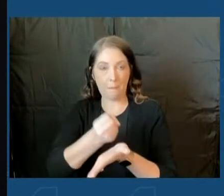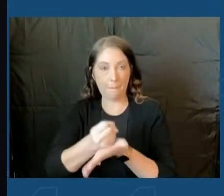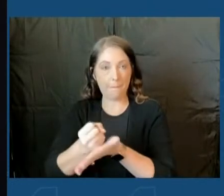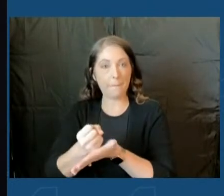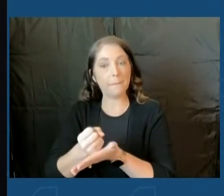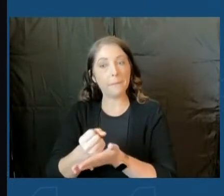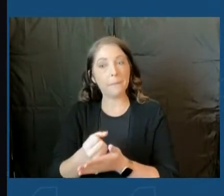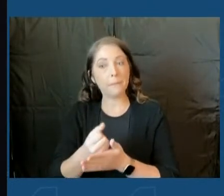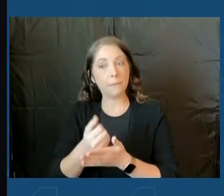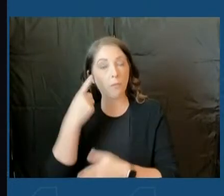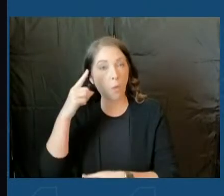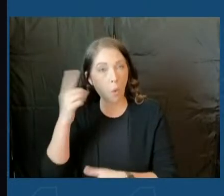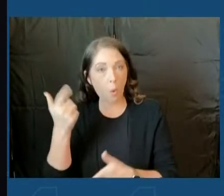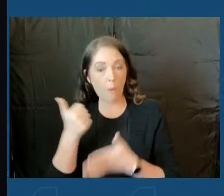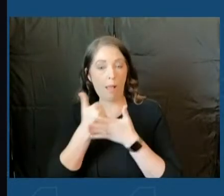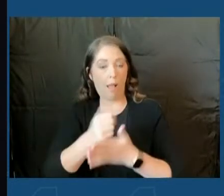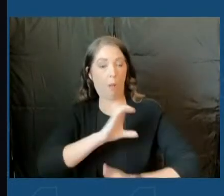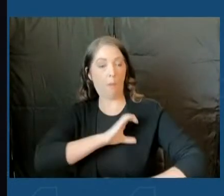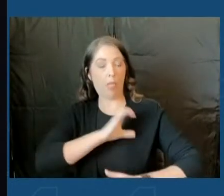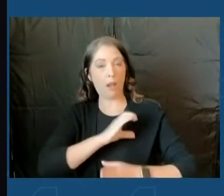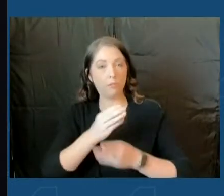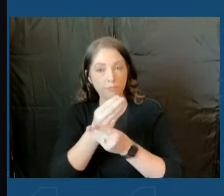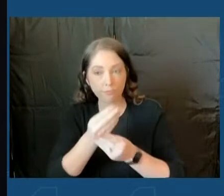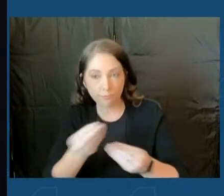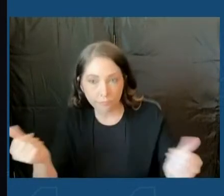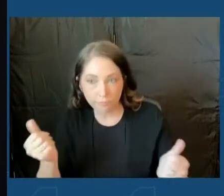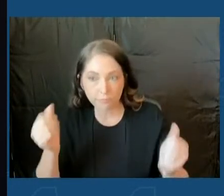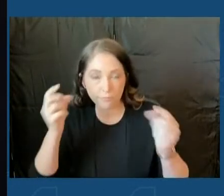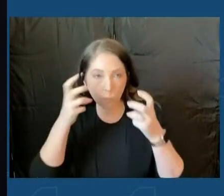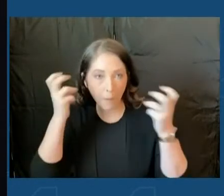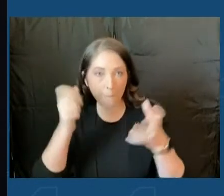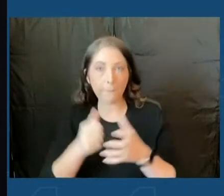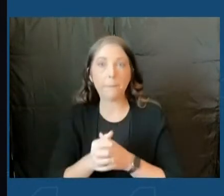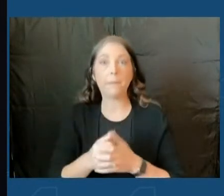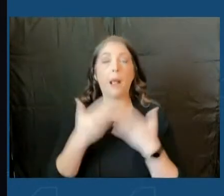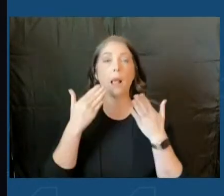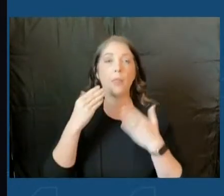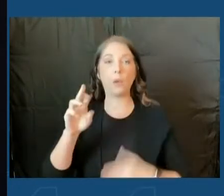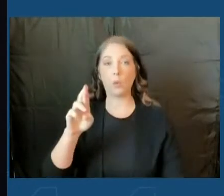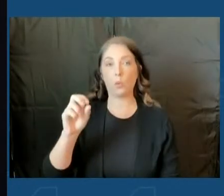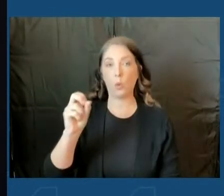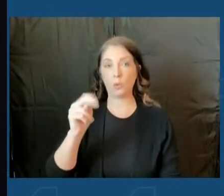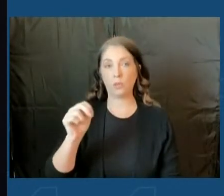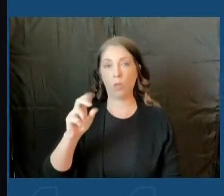crimes. Thank you, Senator Hoylman, and thank you, Assemblymember Rosenthal.